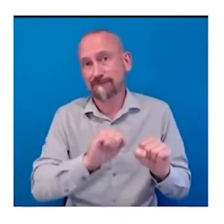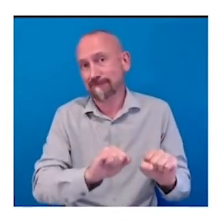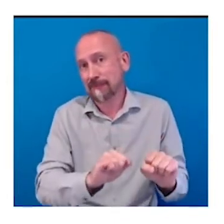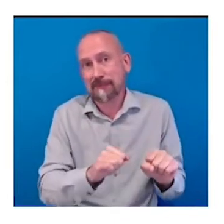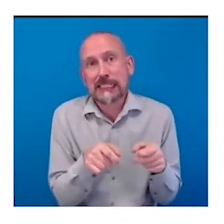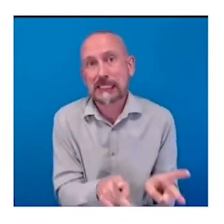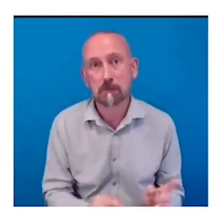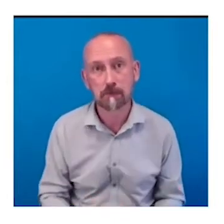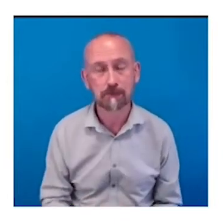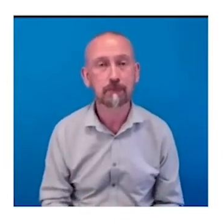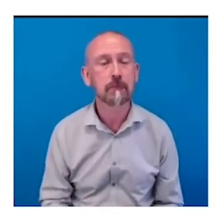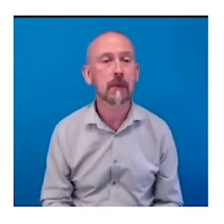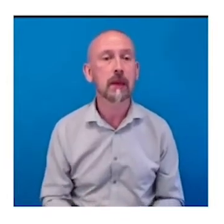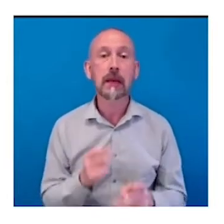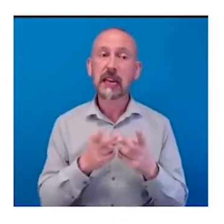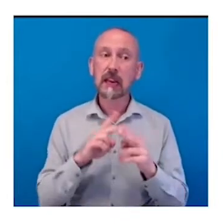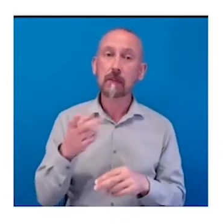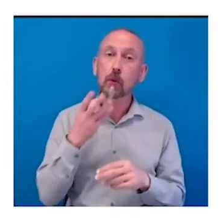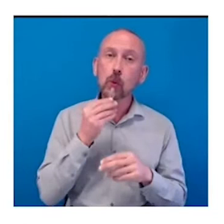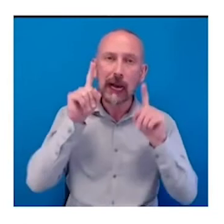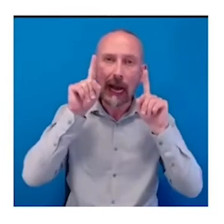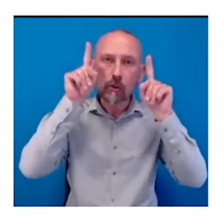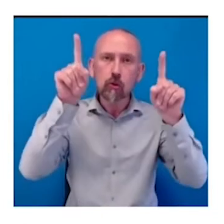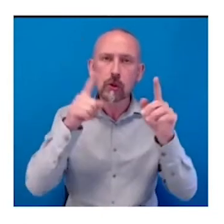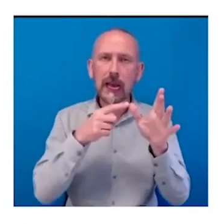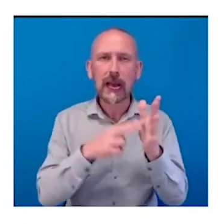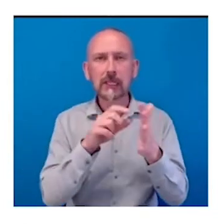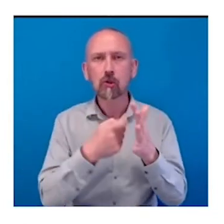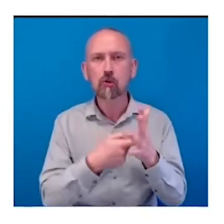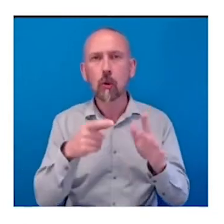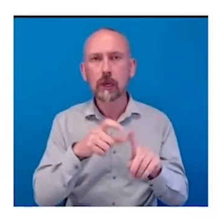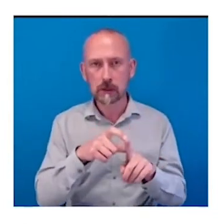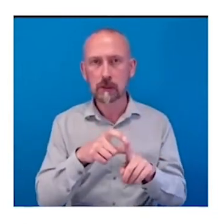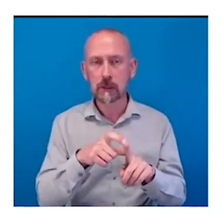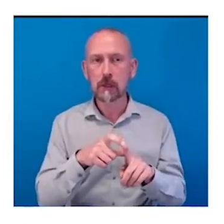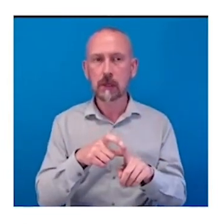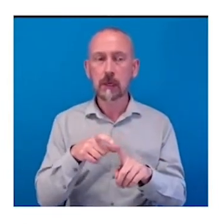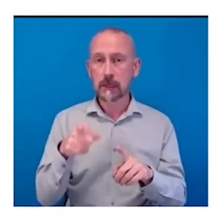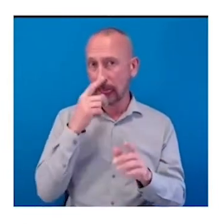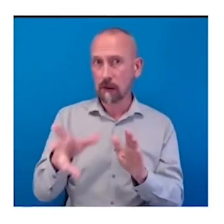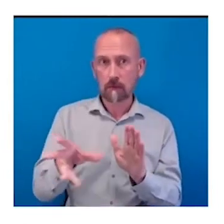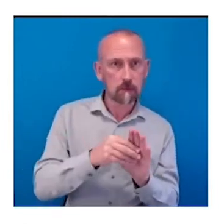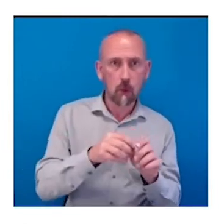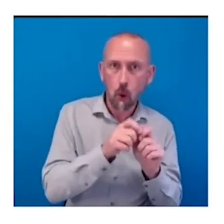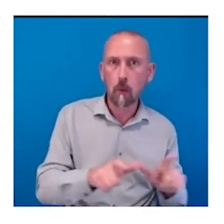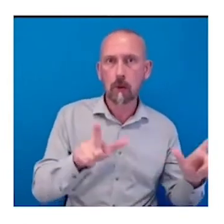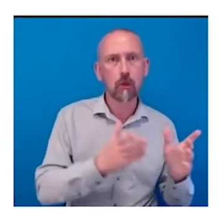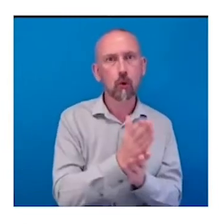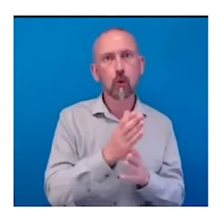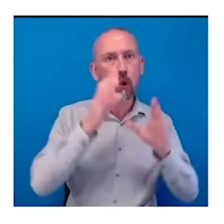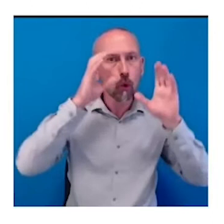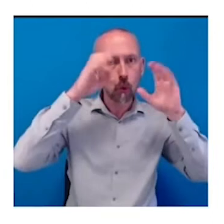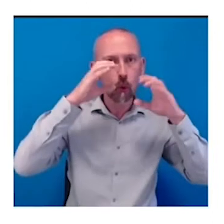Similarly, if you're using Android, and you get an EPUB, then it will open in Google Books. If you're using a